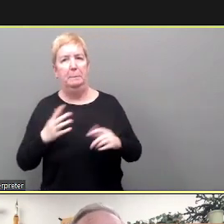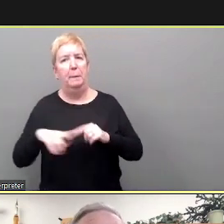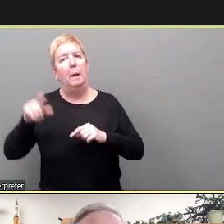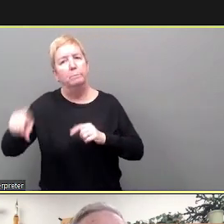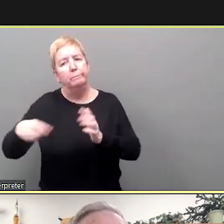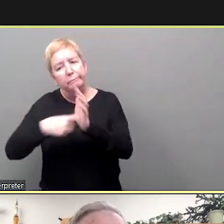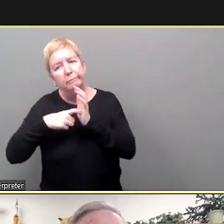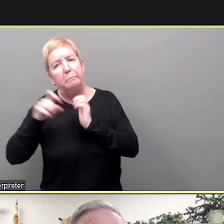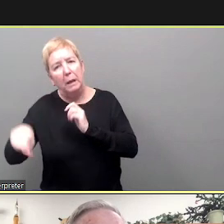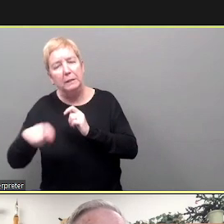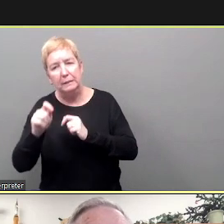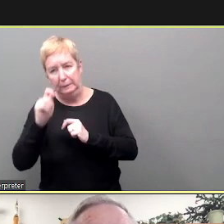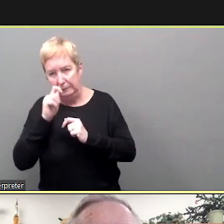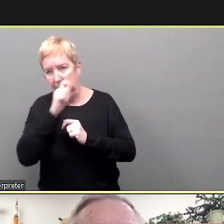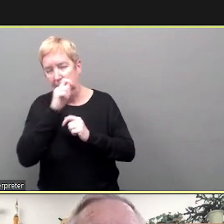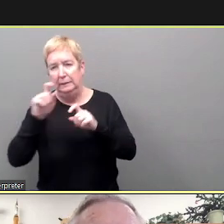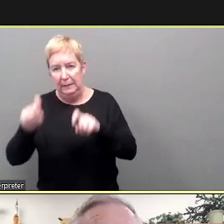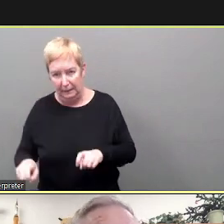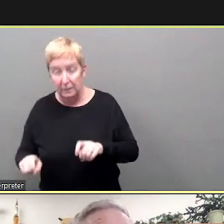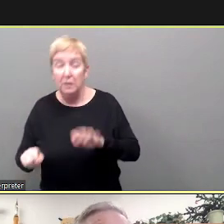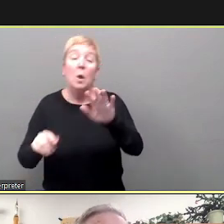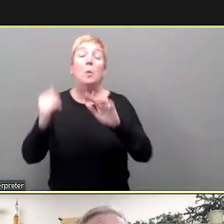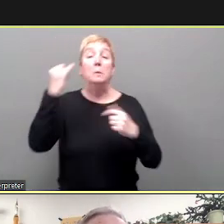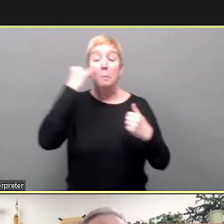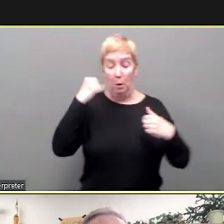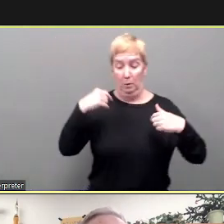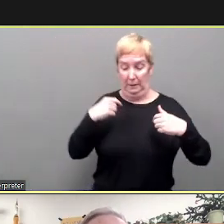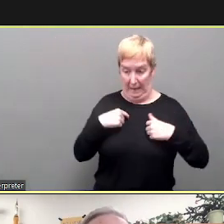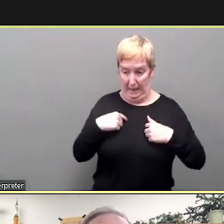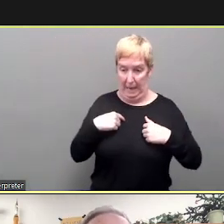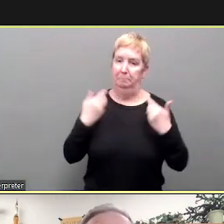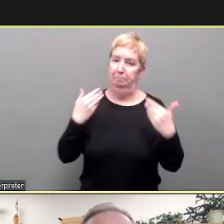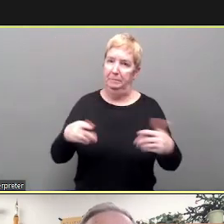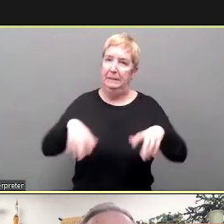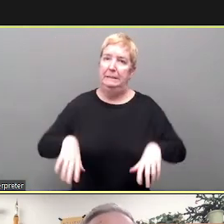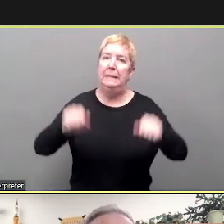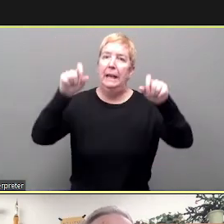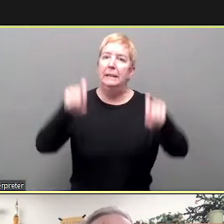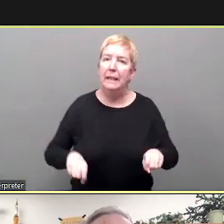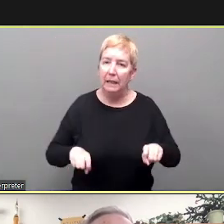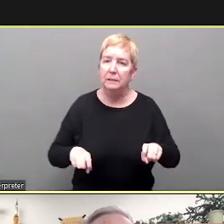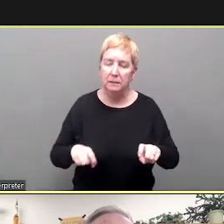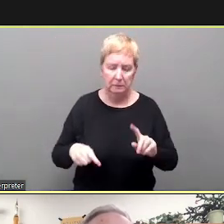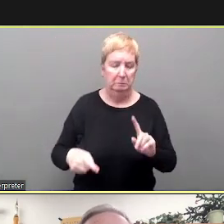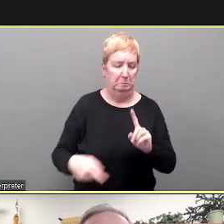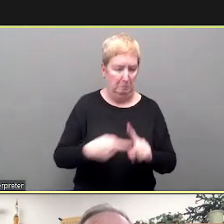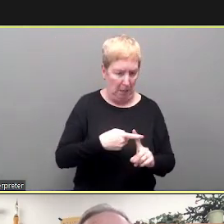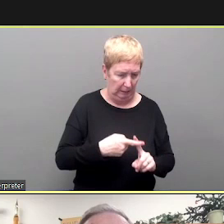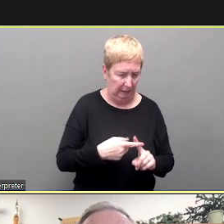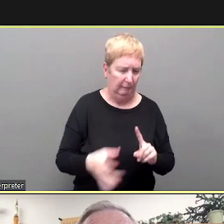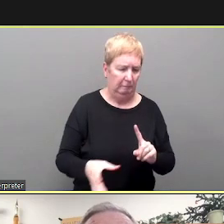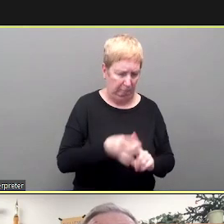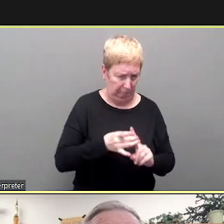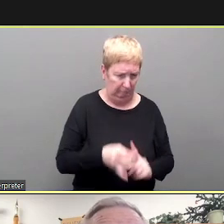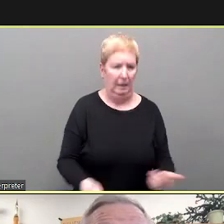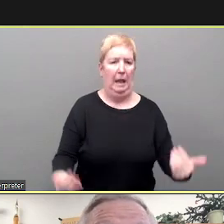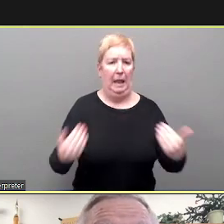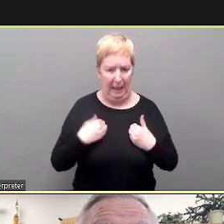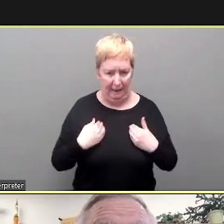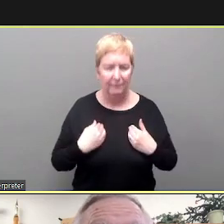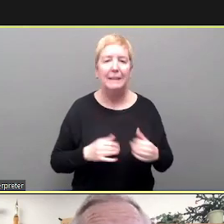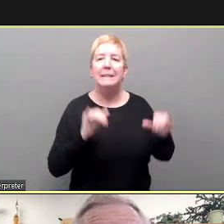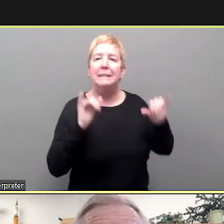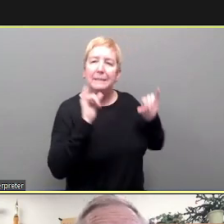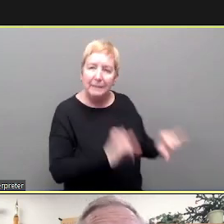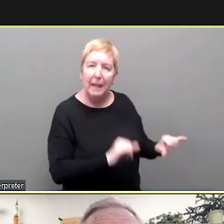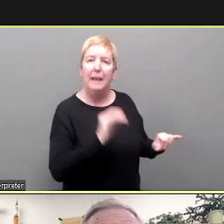now, if you test positive, you want to stay home for 5 days. And this is for people who are not